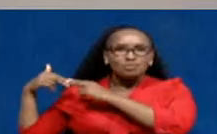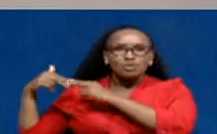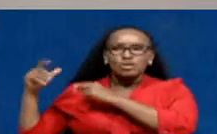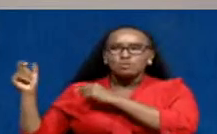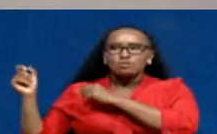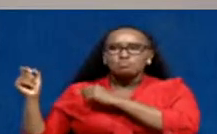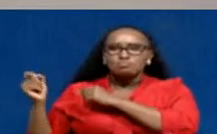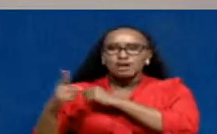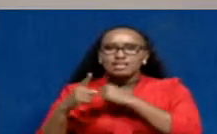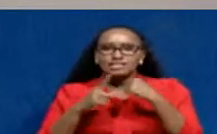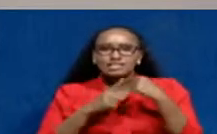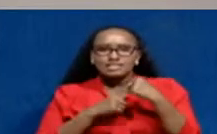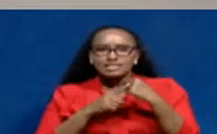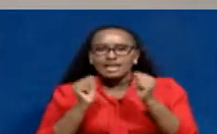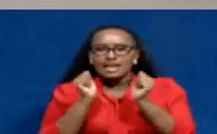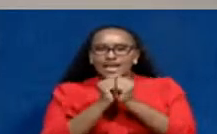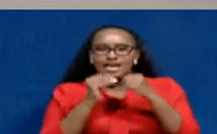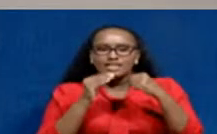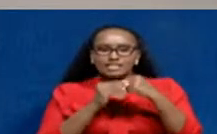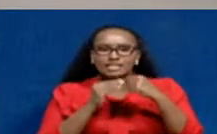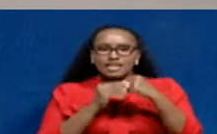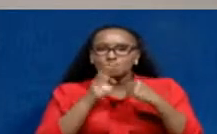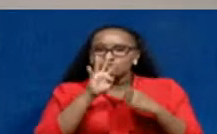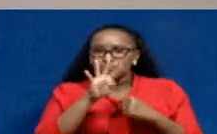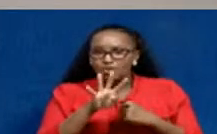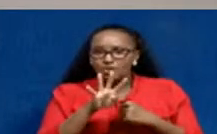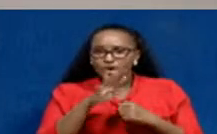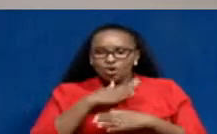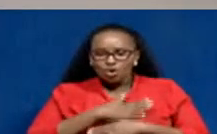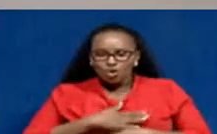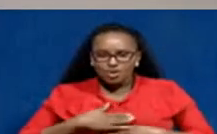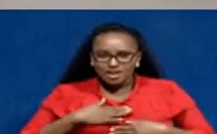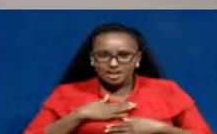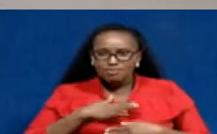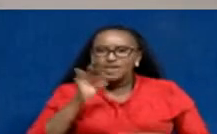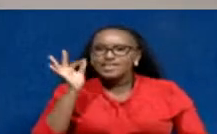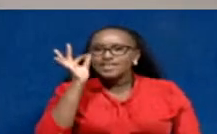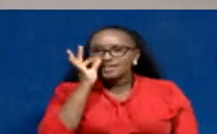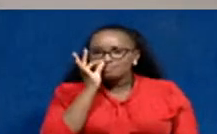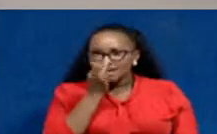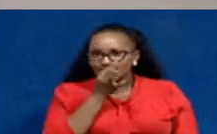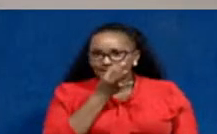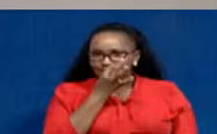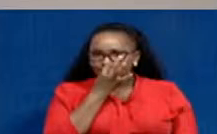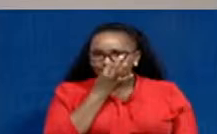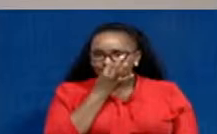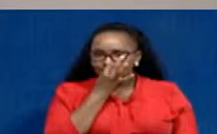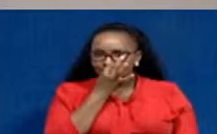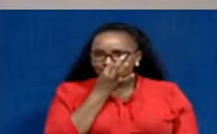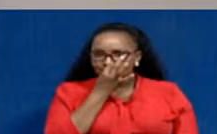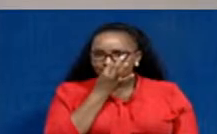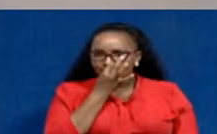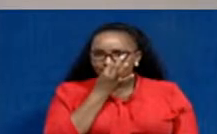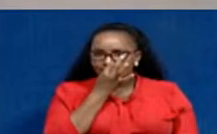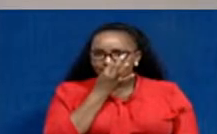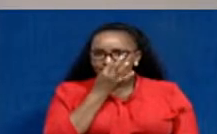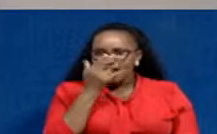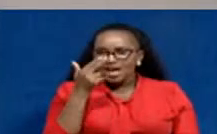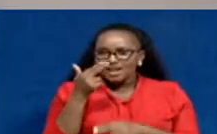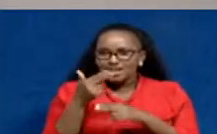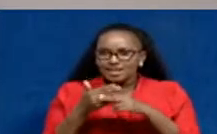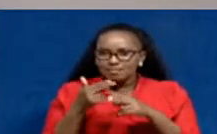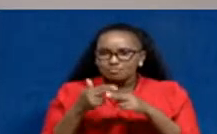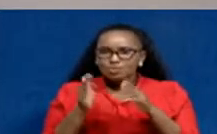of 1974, the Honorable Mwai Kibaki was named by